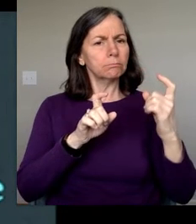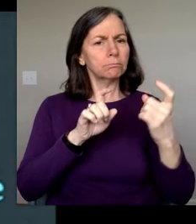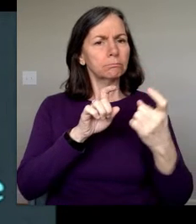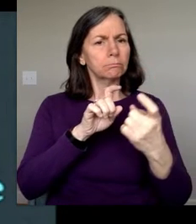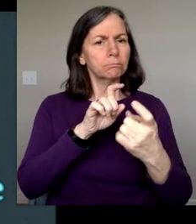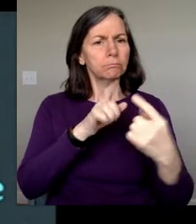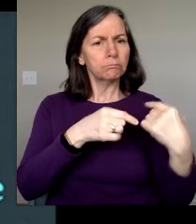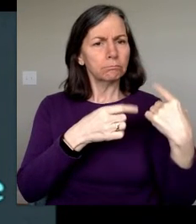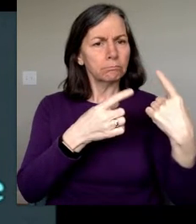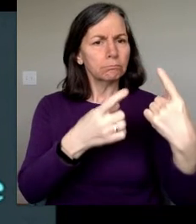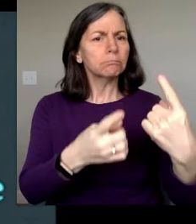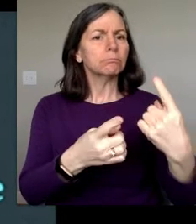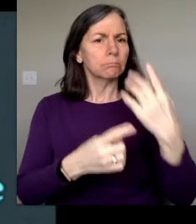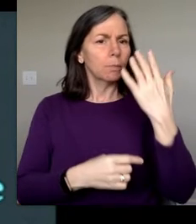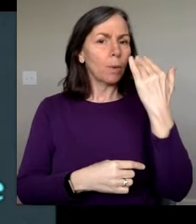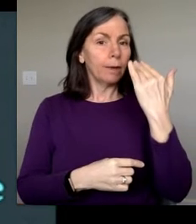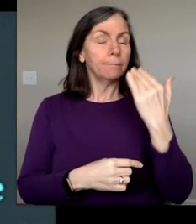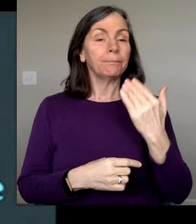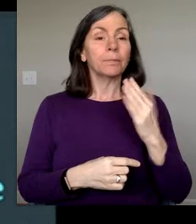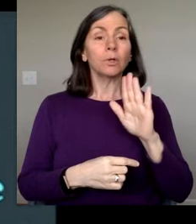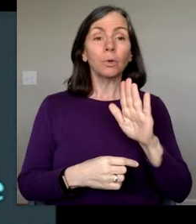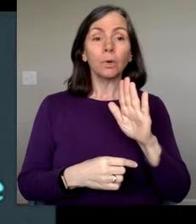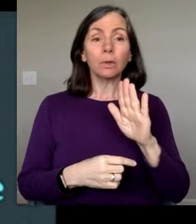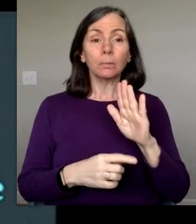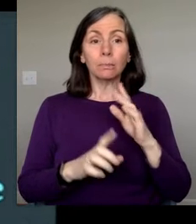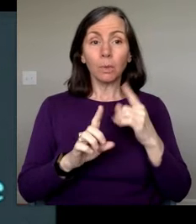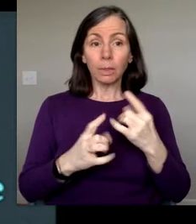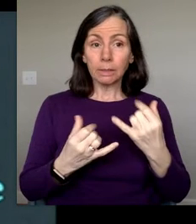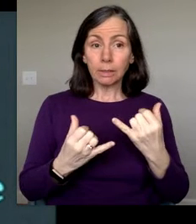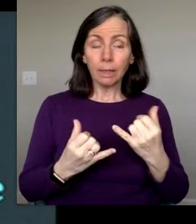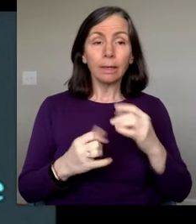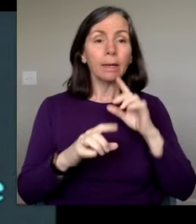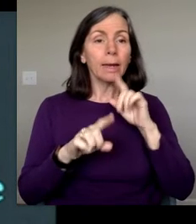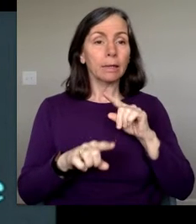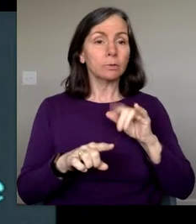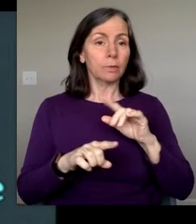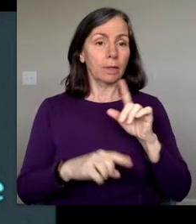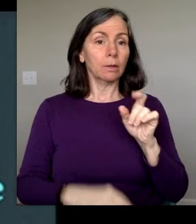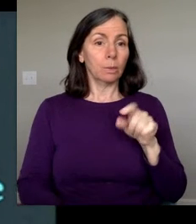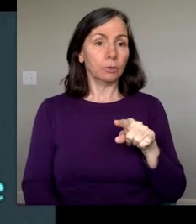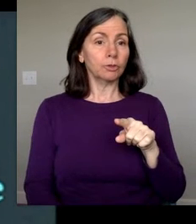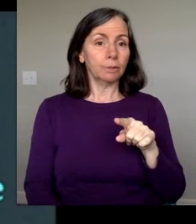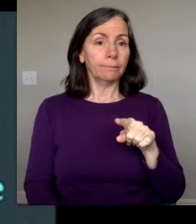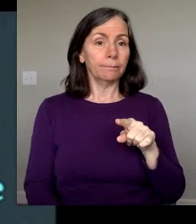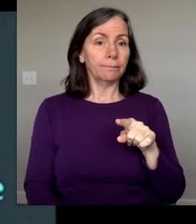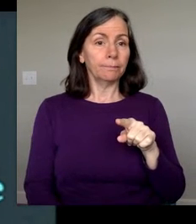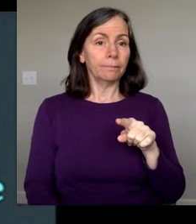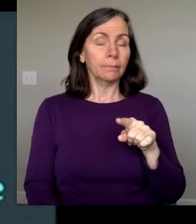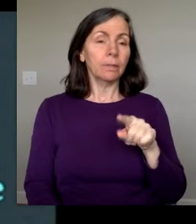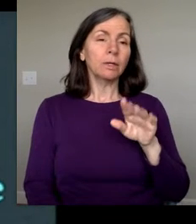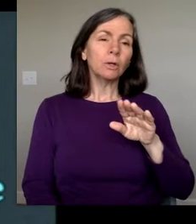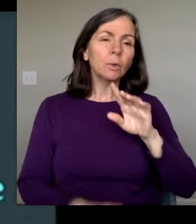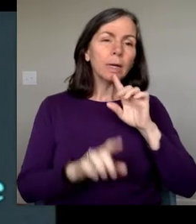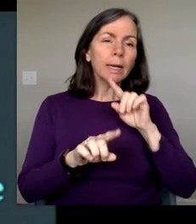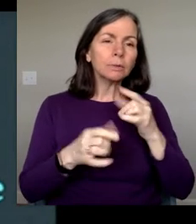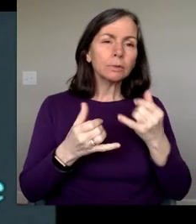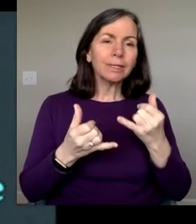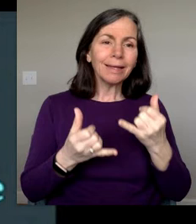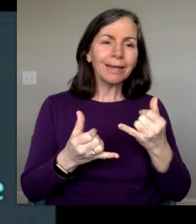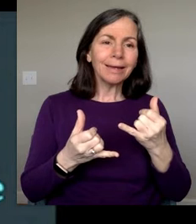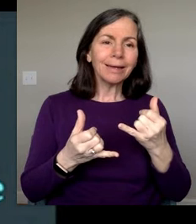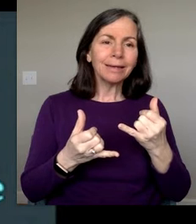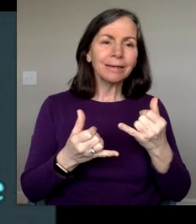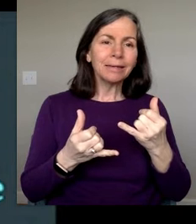to answer that question. And know that your answer today will be different than your answer at the end